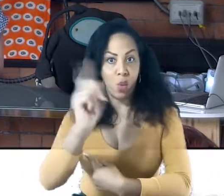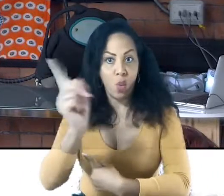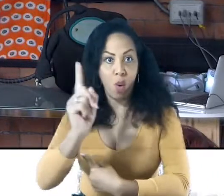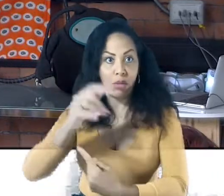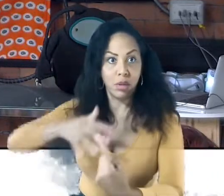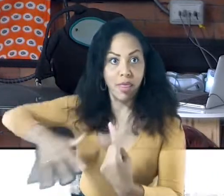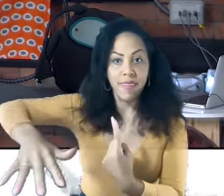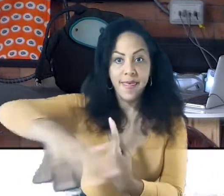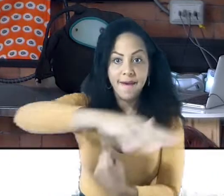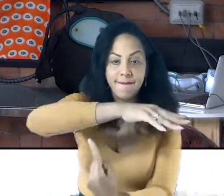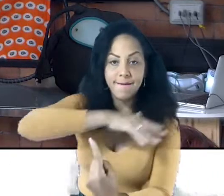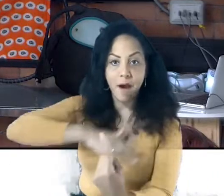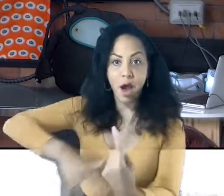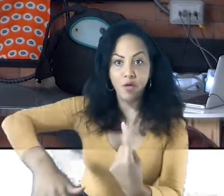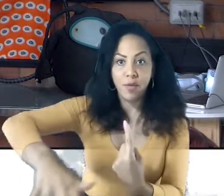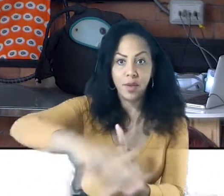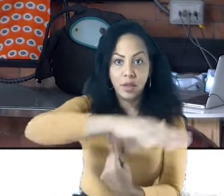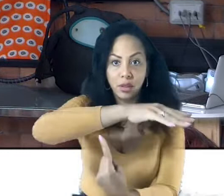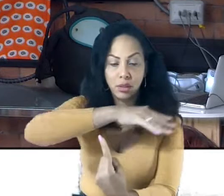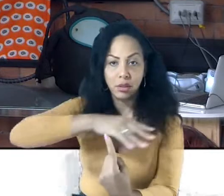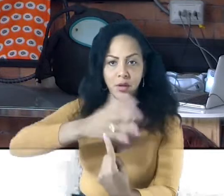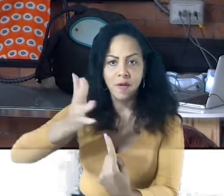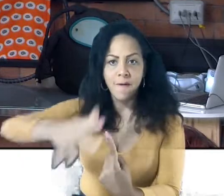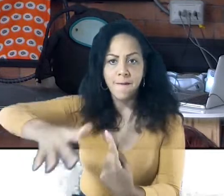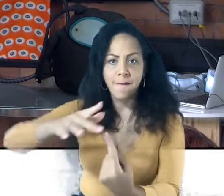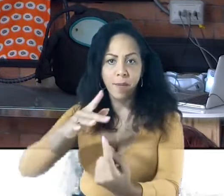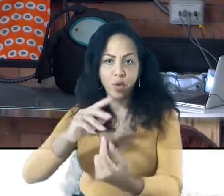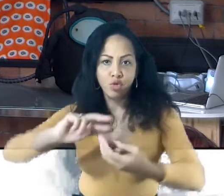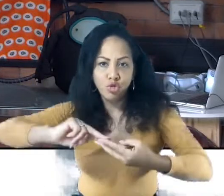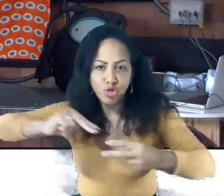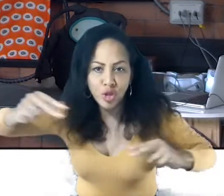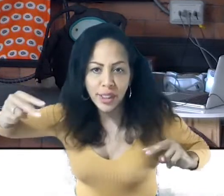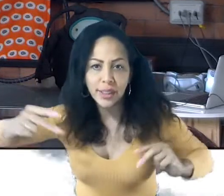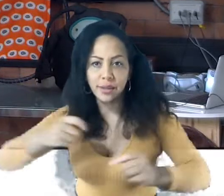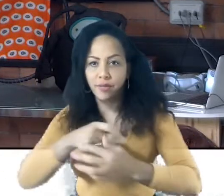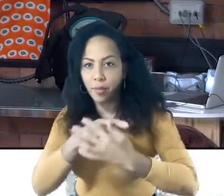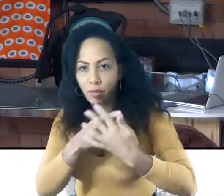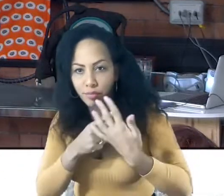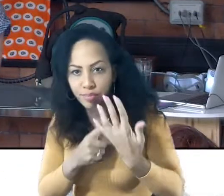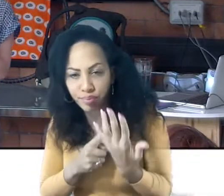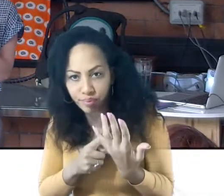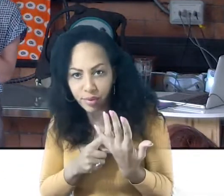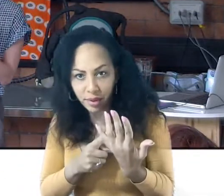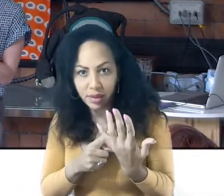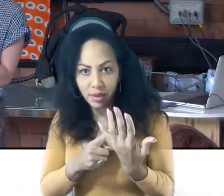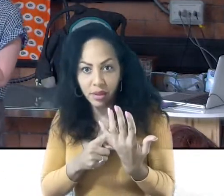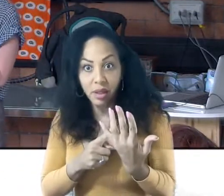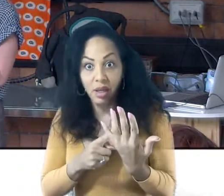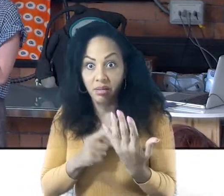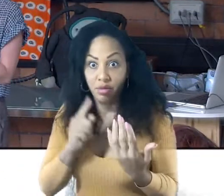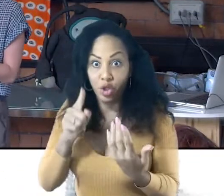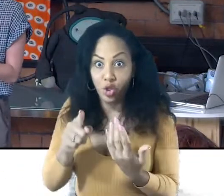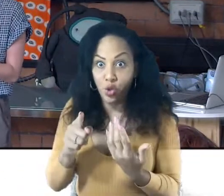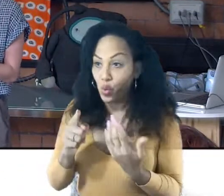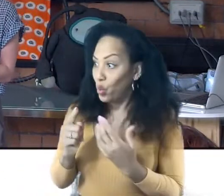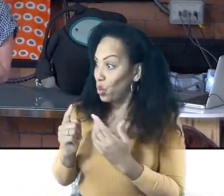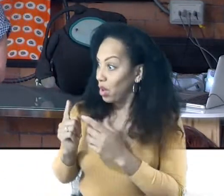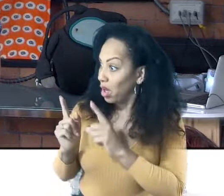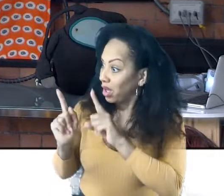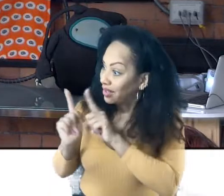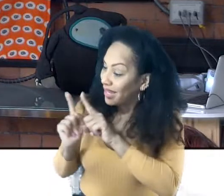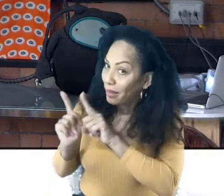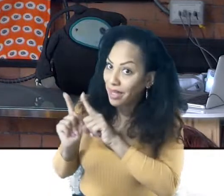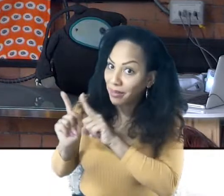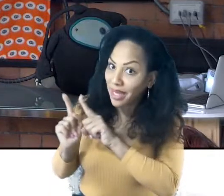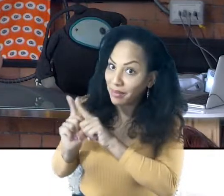we're from, and we often share kind of immune profiles with people we're really close to, or if you're in a relationship with